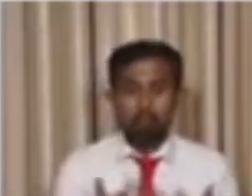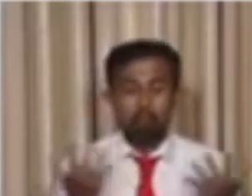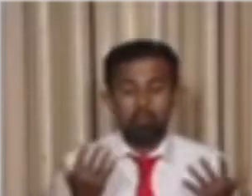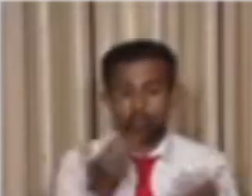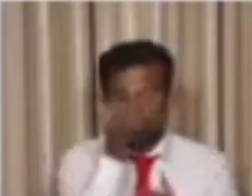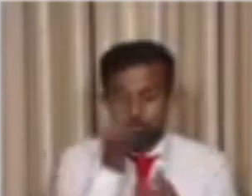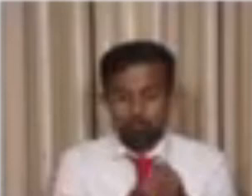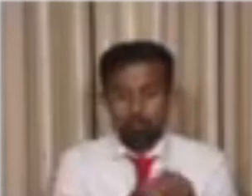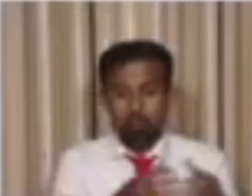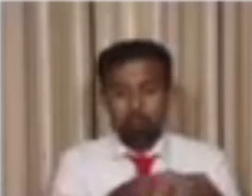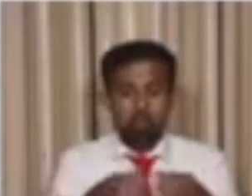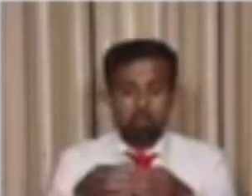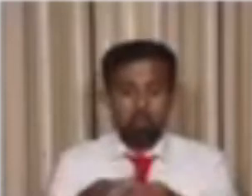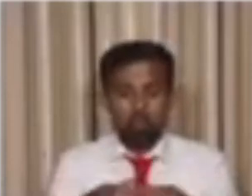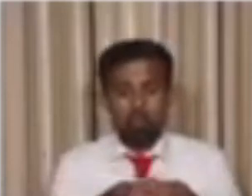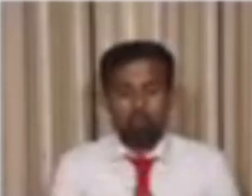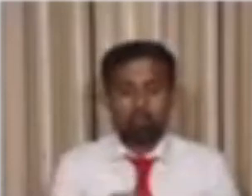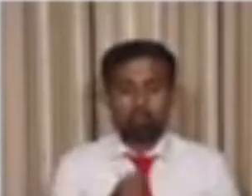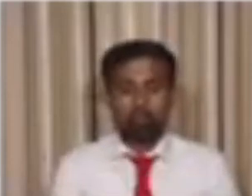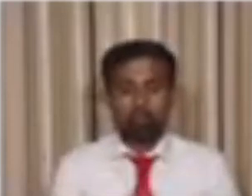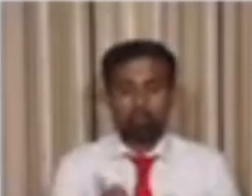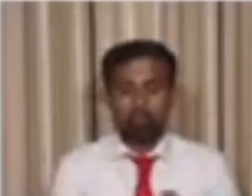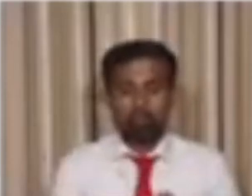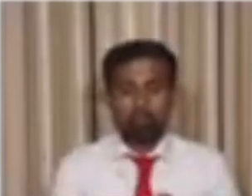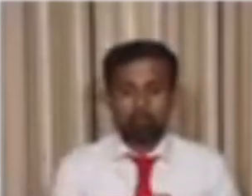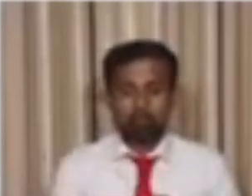government. And he approached the Tamil Congress to join the